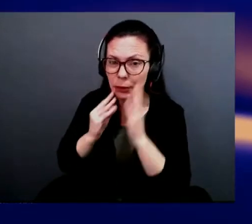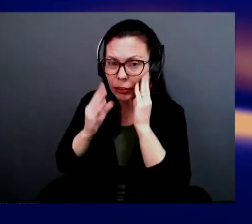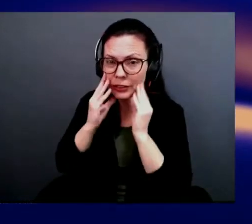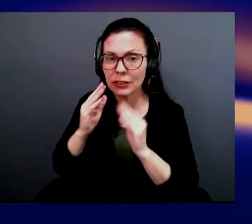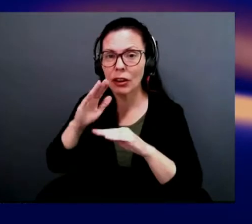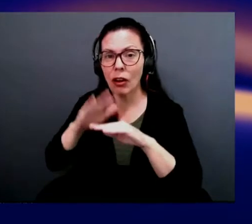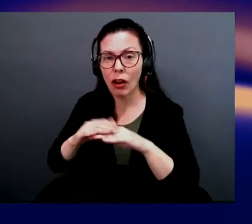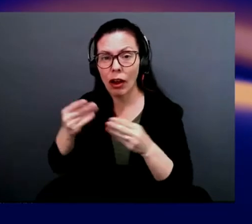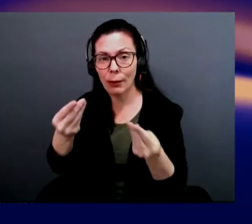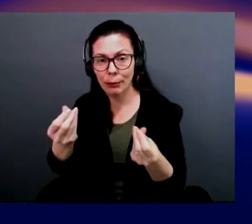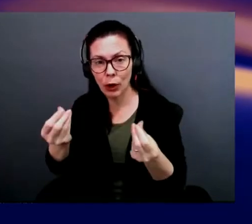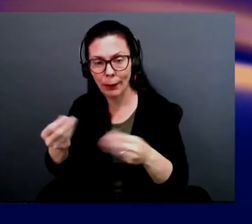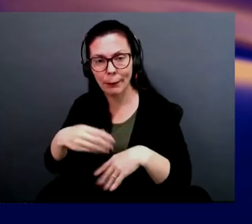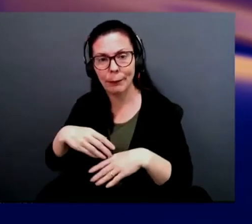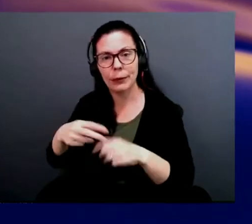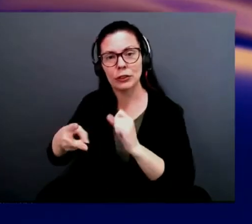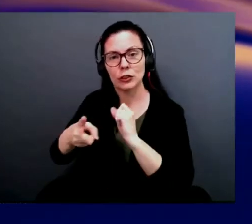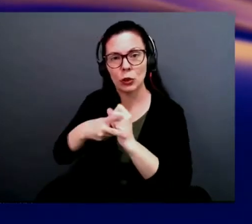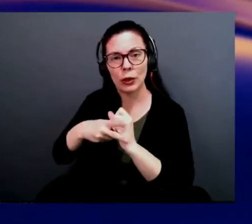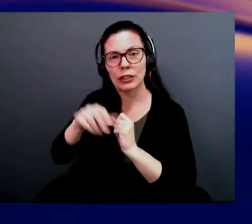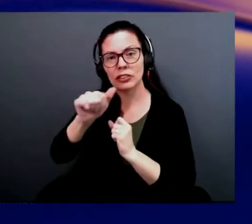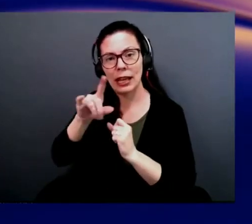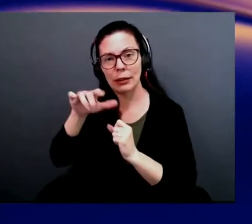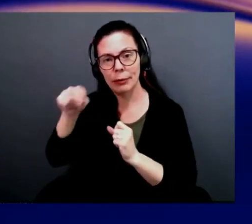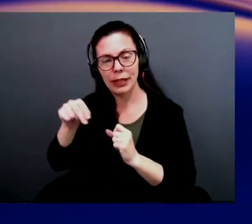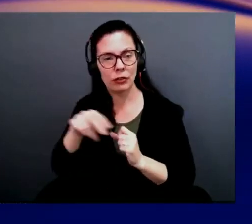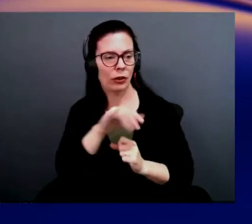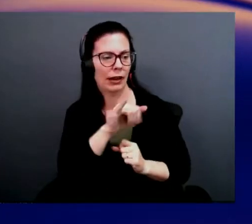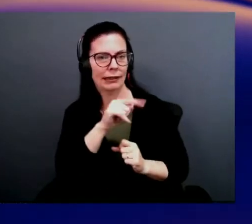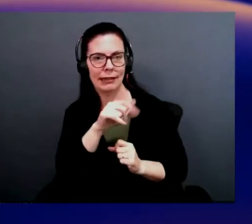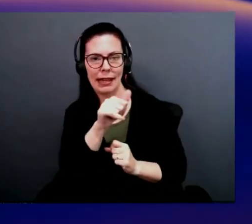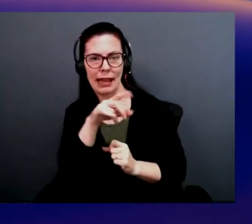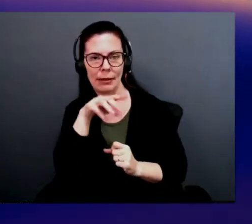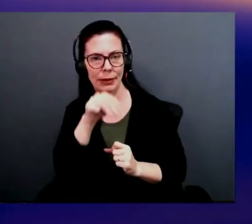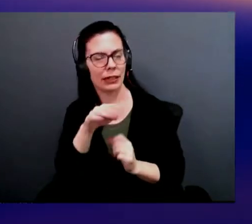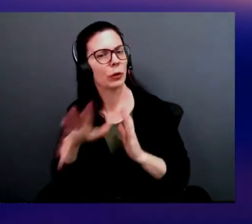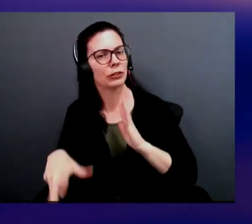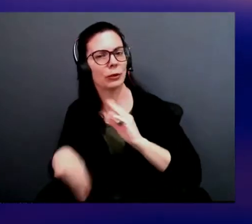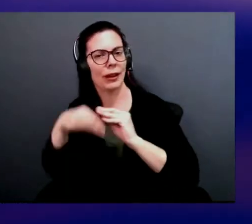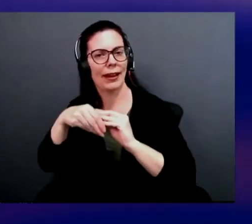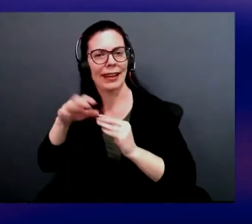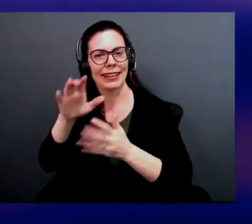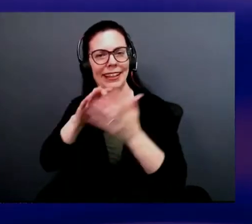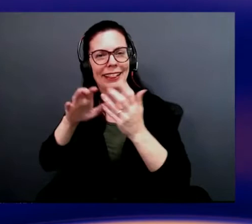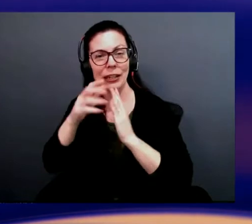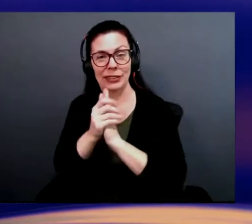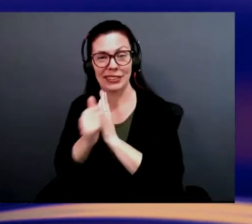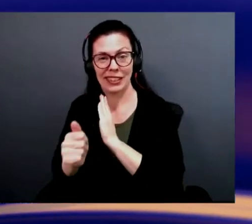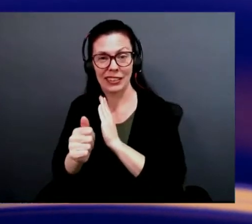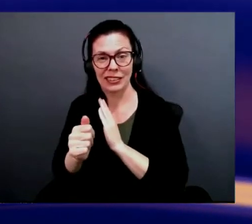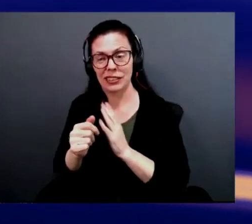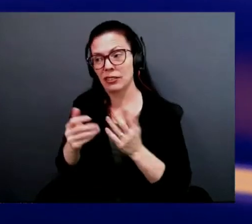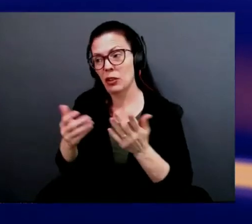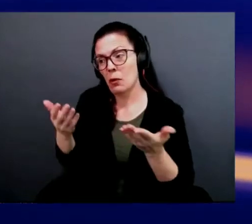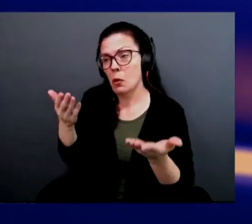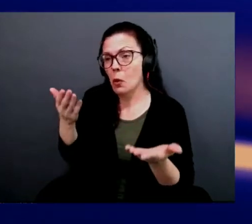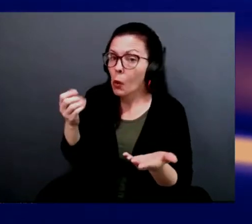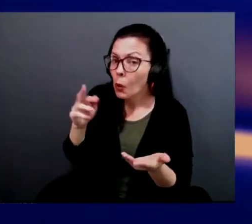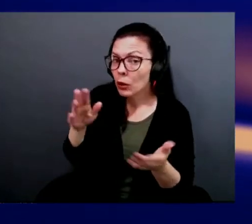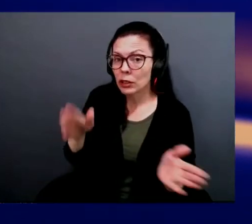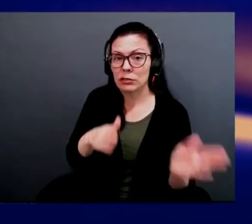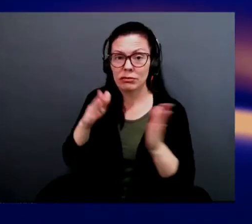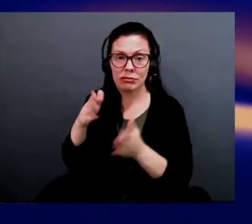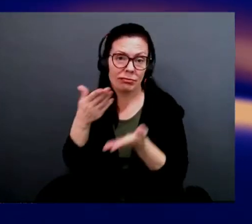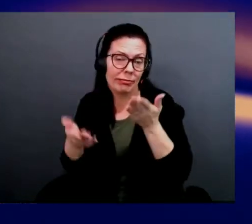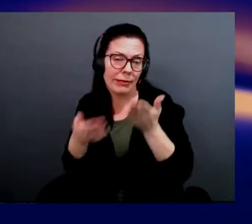IT administrator, and you're looking to add some cloud skills. Alternatively, you know, maybe you've been building with AWS for years now, and